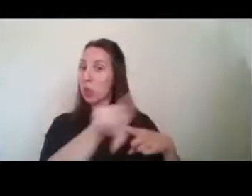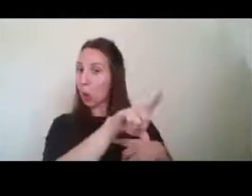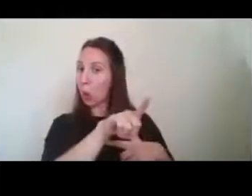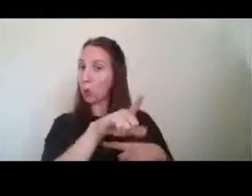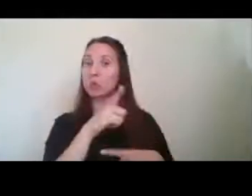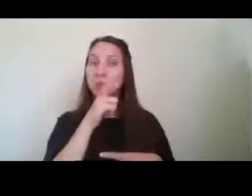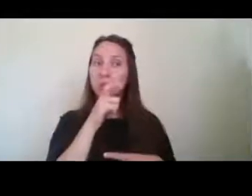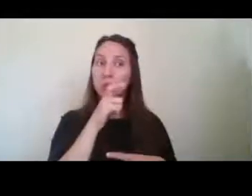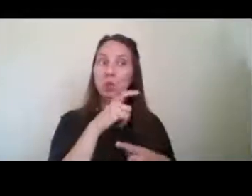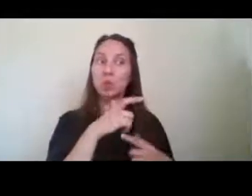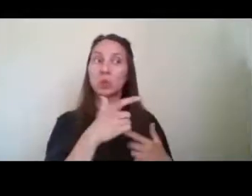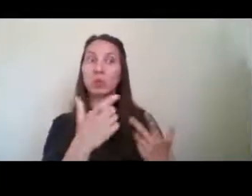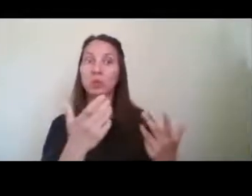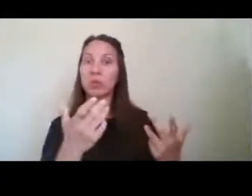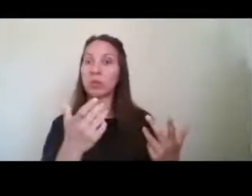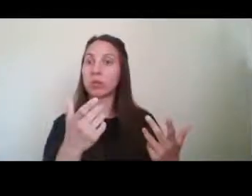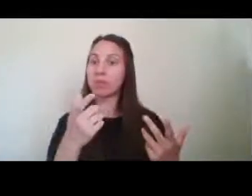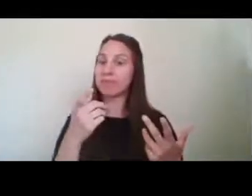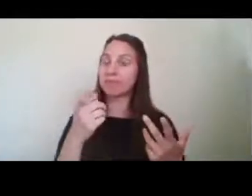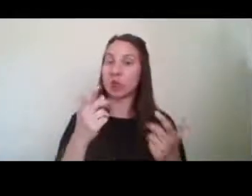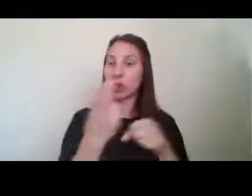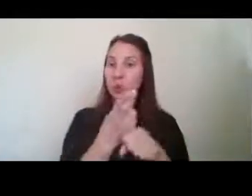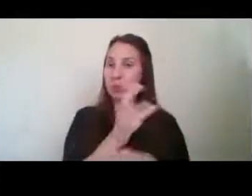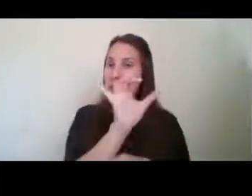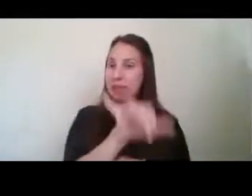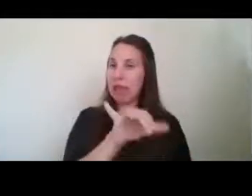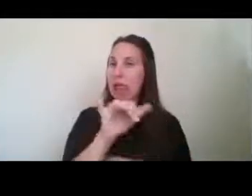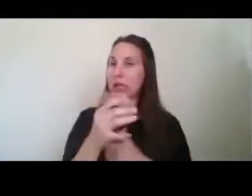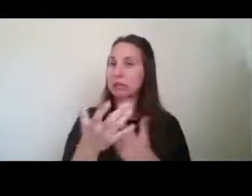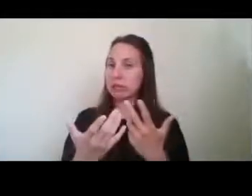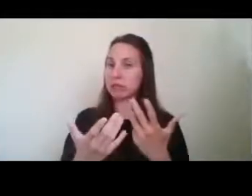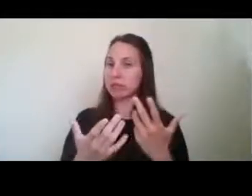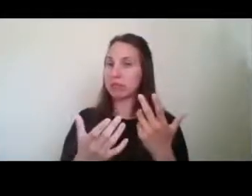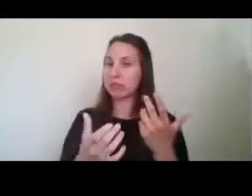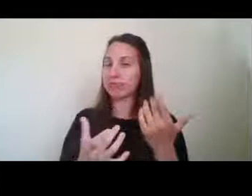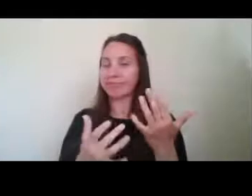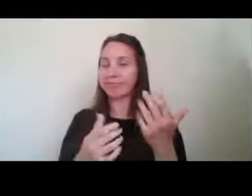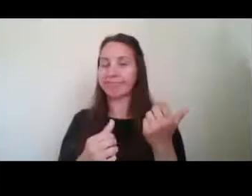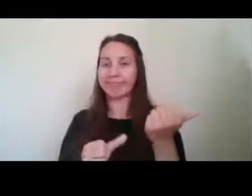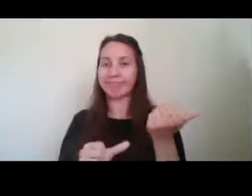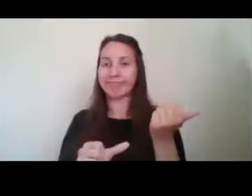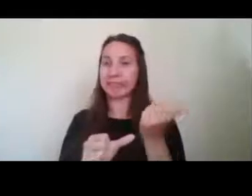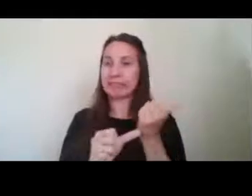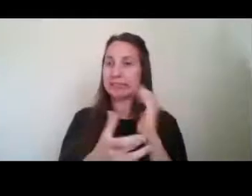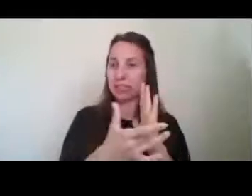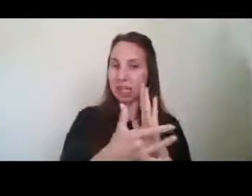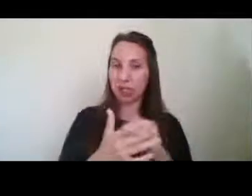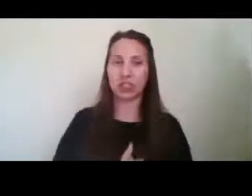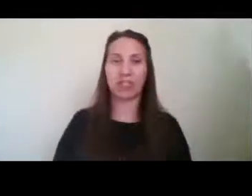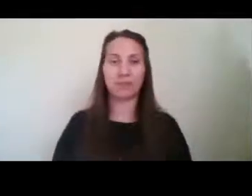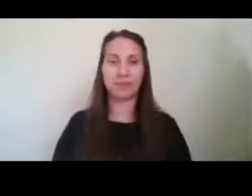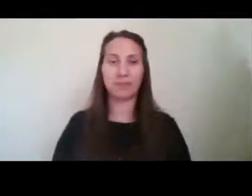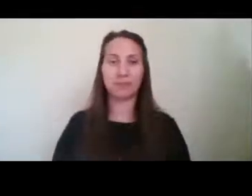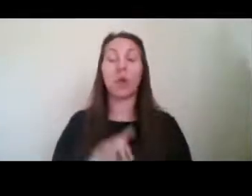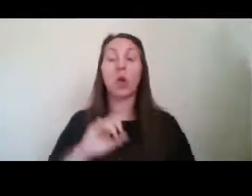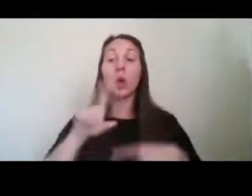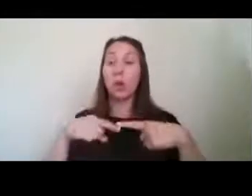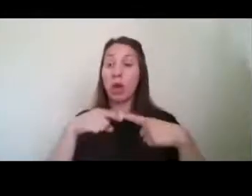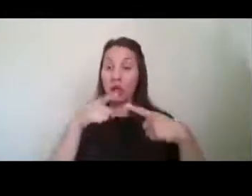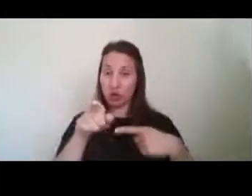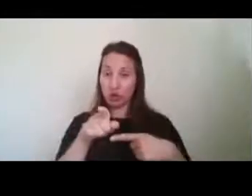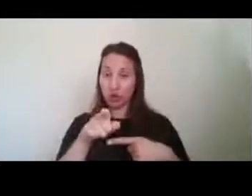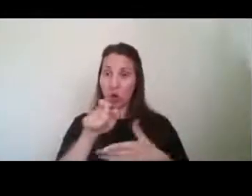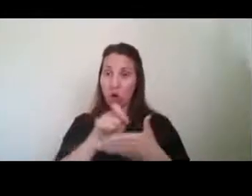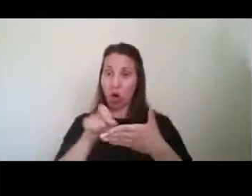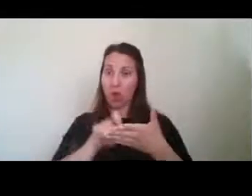on the phone, it also increases your SEO by having another thing on the back end. When you're authoring your own